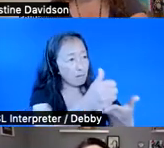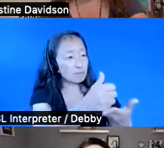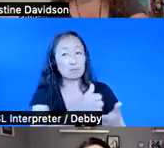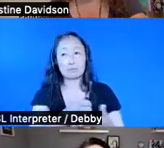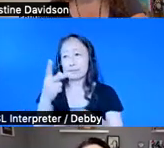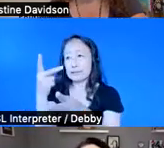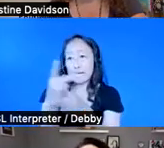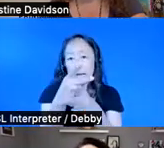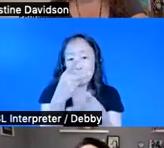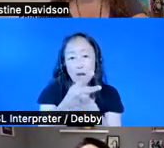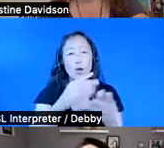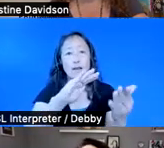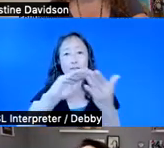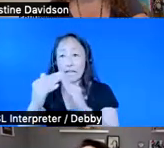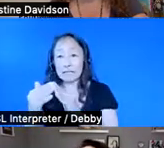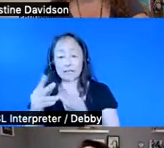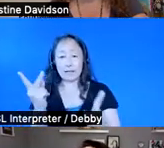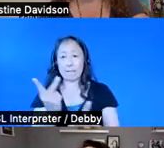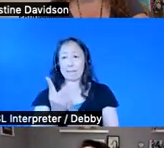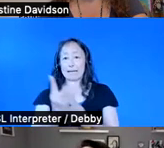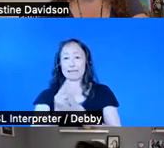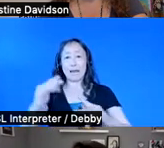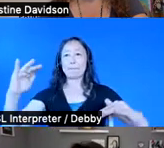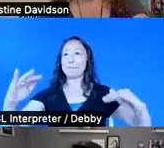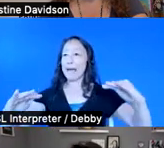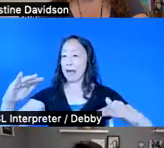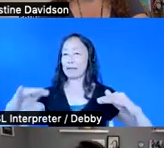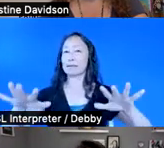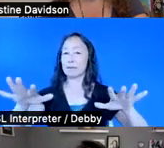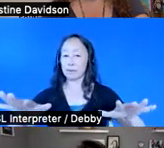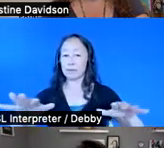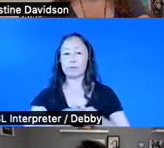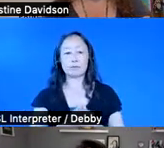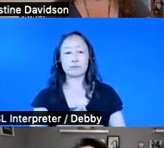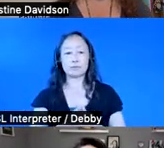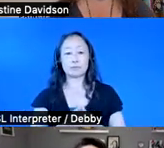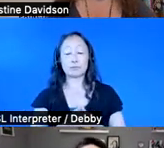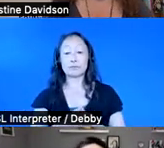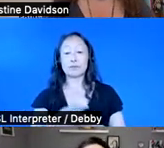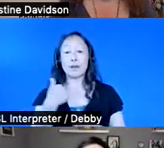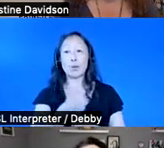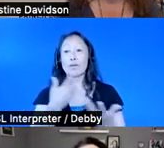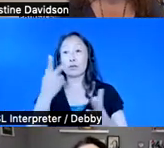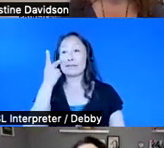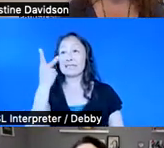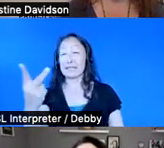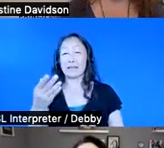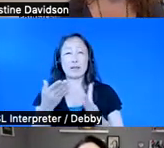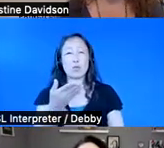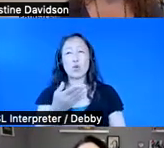balance. And I think, we have seen with the first contact and through